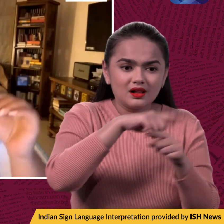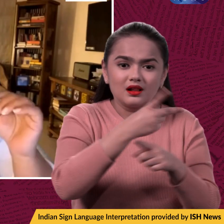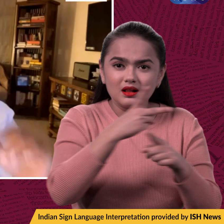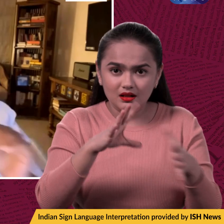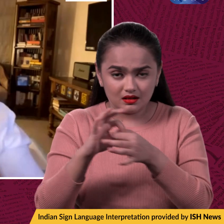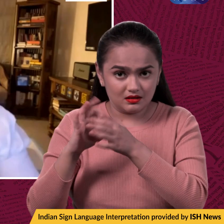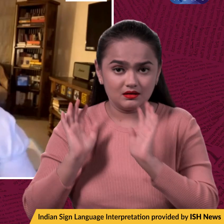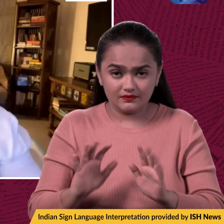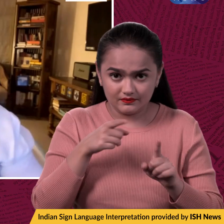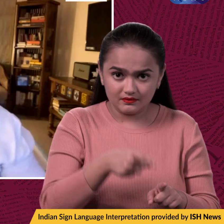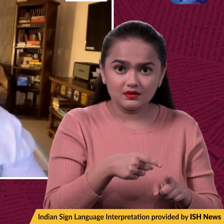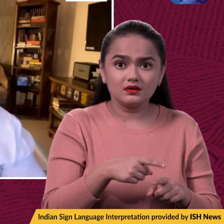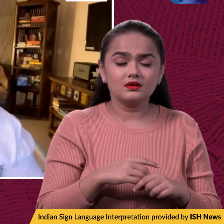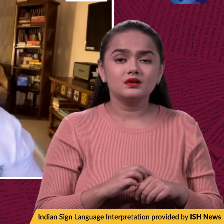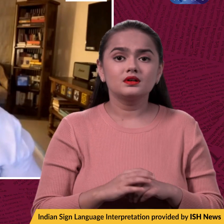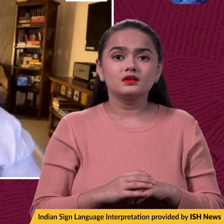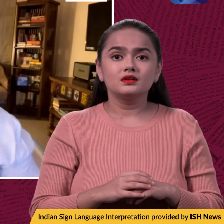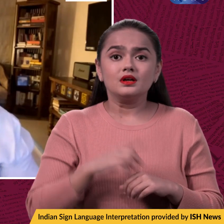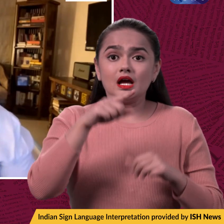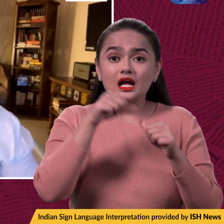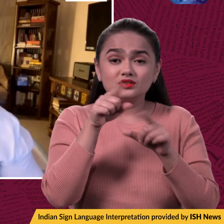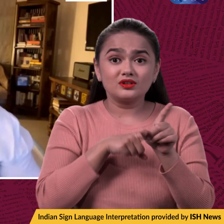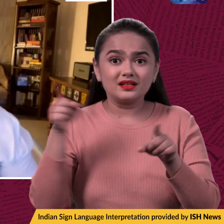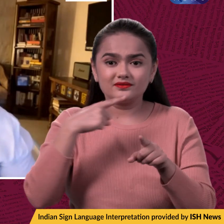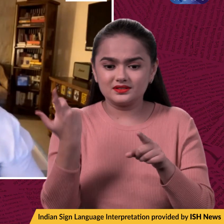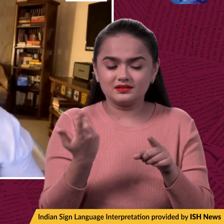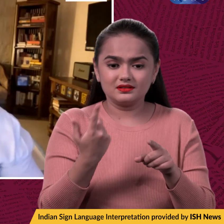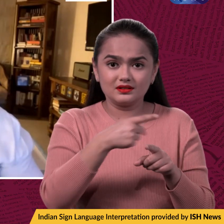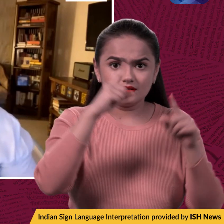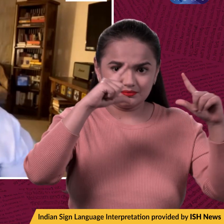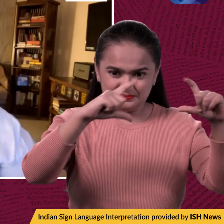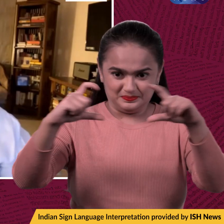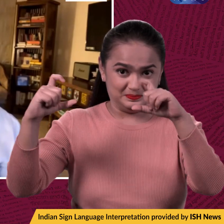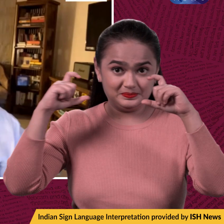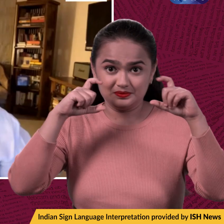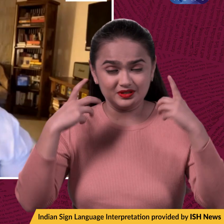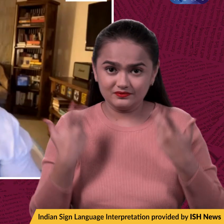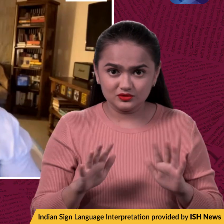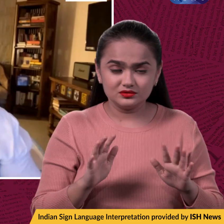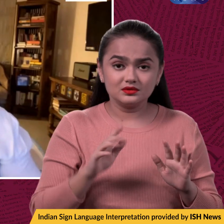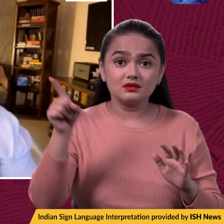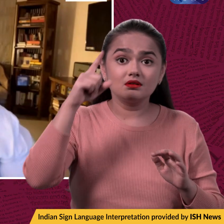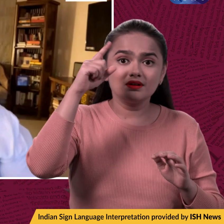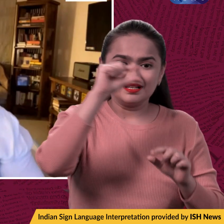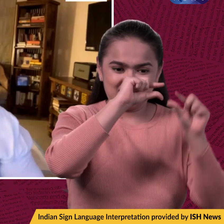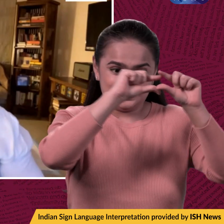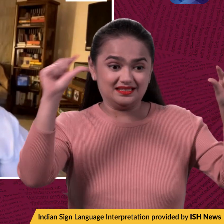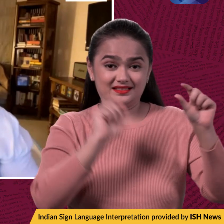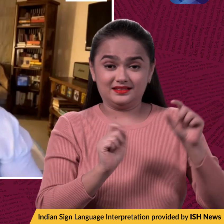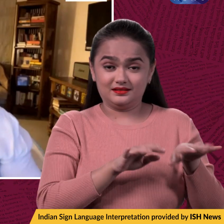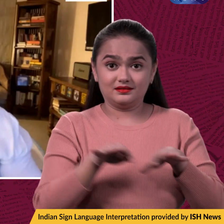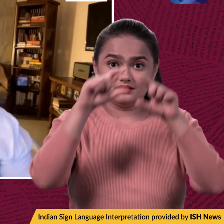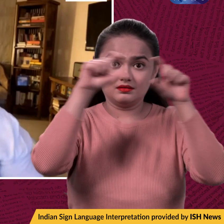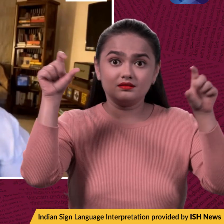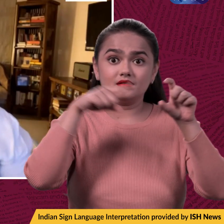this would be a crucial alliance ahead of the Uttar Pradesh polls. Akhilesh Yadav captioned the photograph, quoting, "Heading